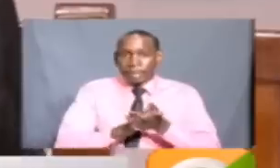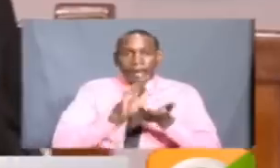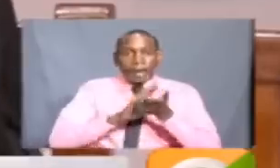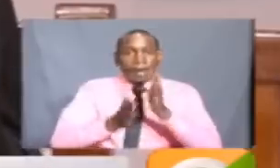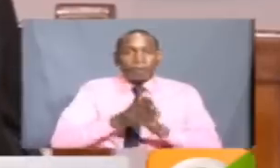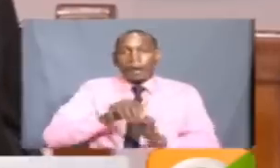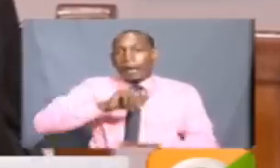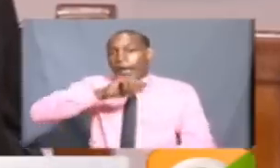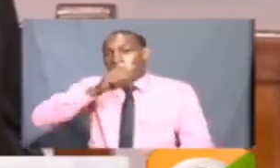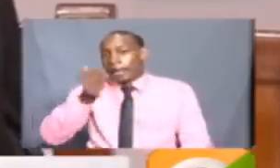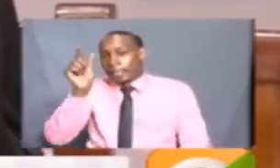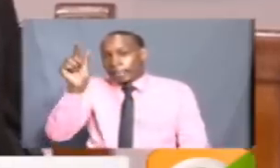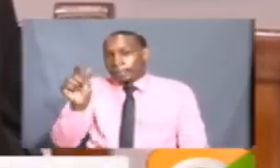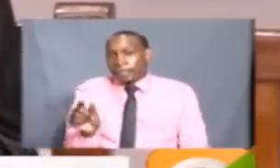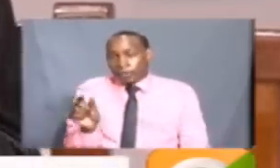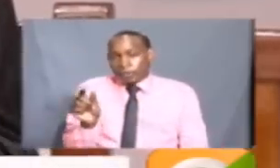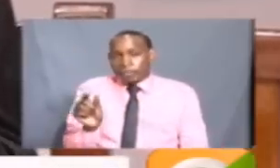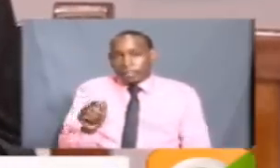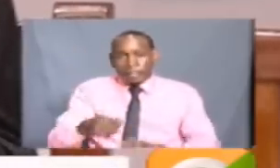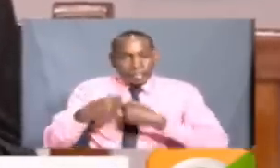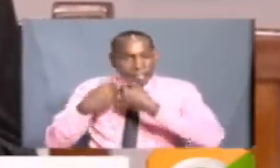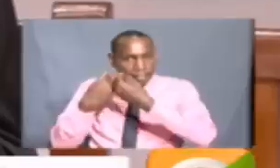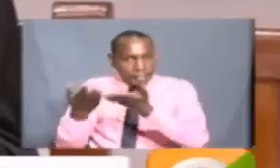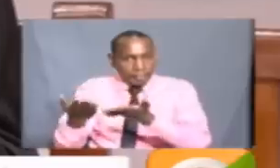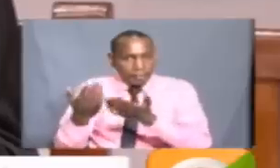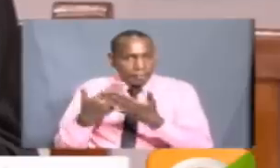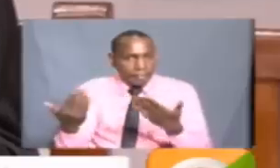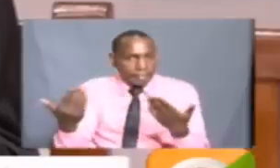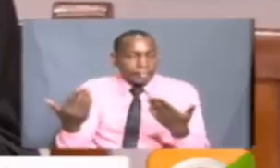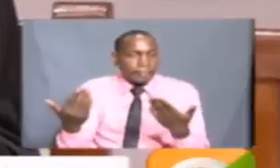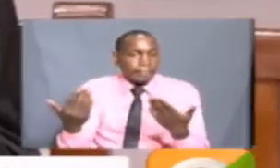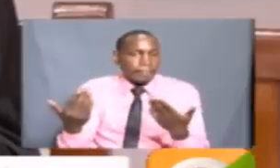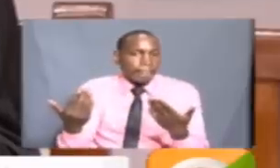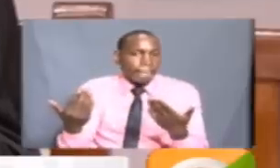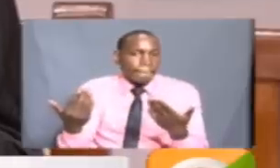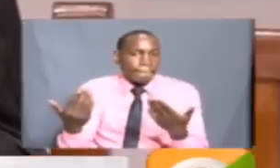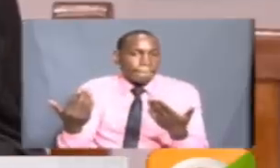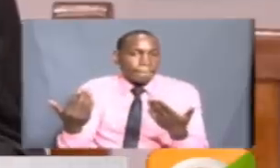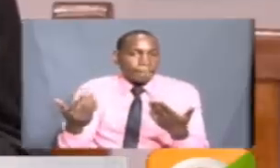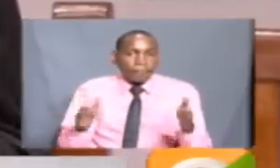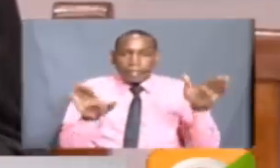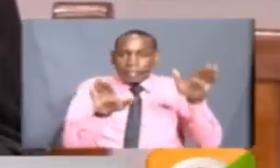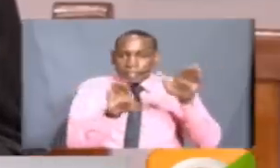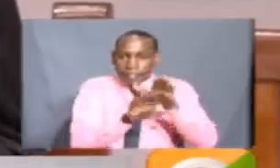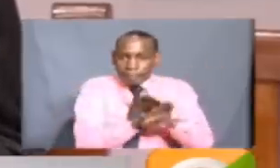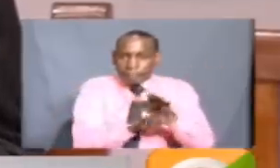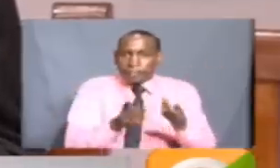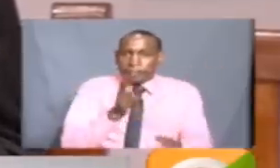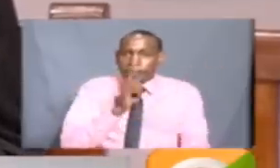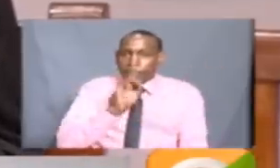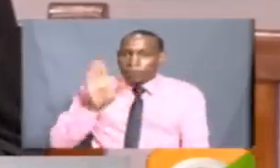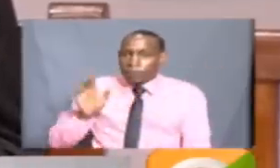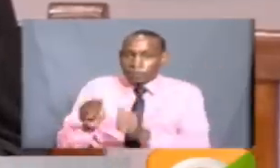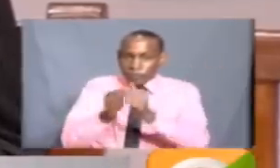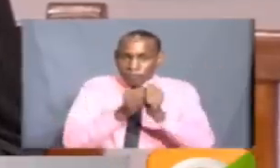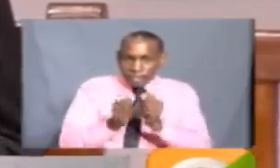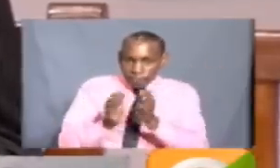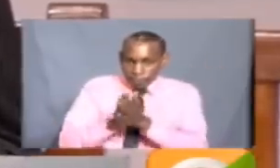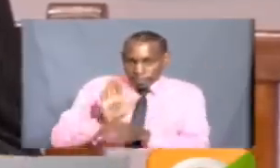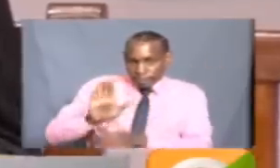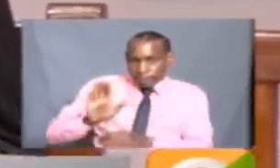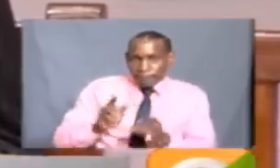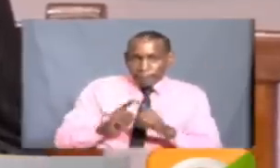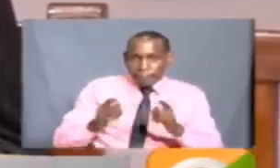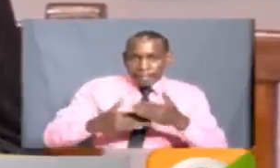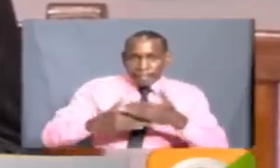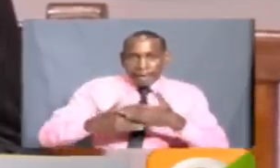else was given those instruments. His deputy was sworn in with him or